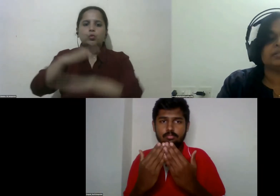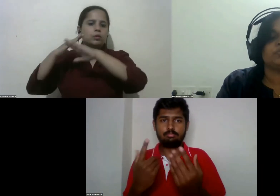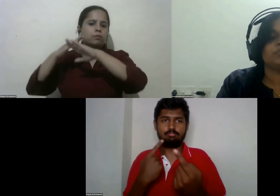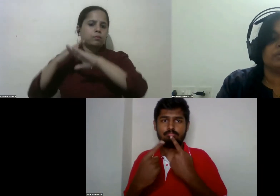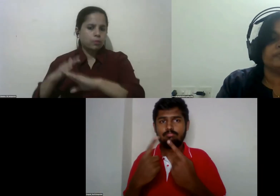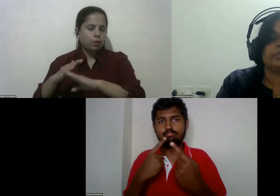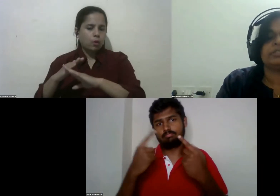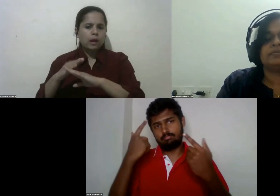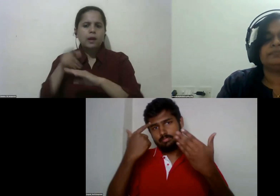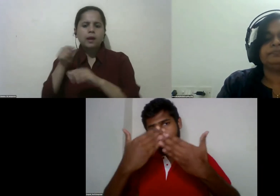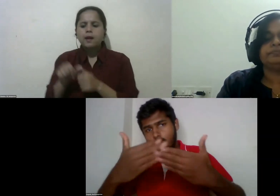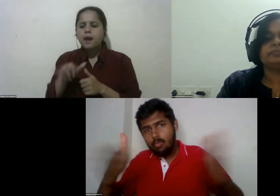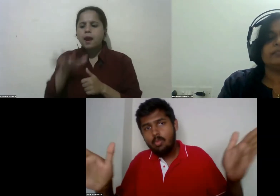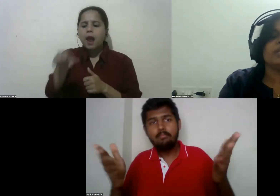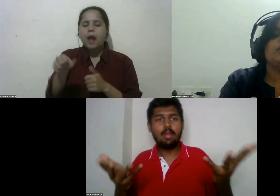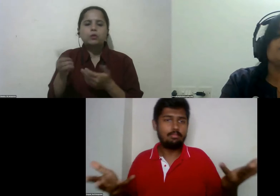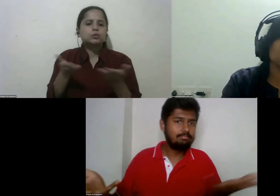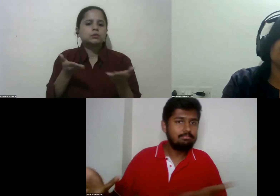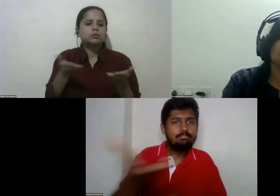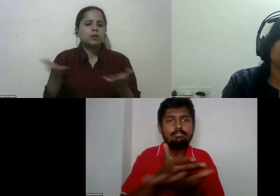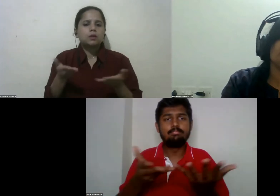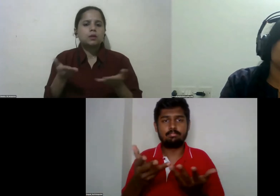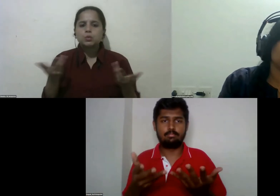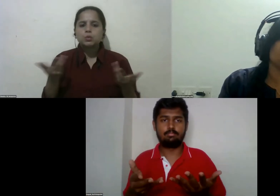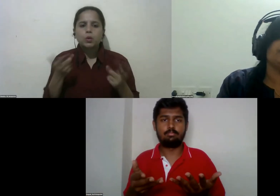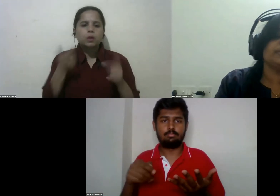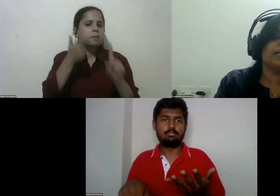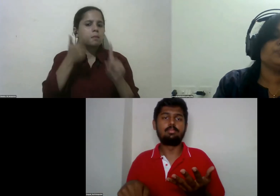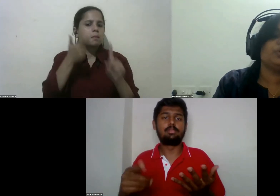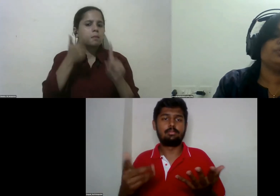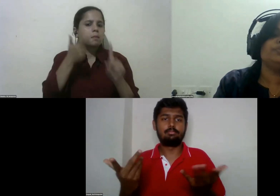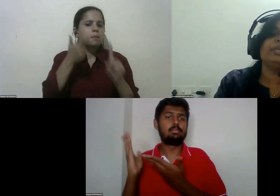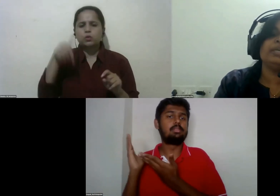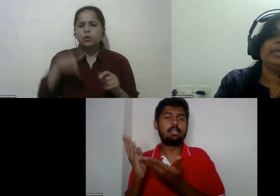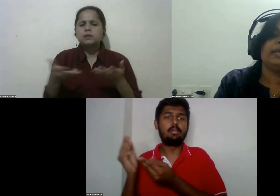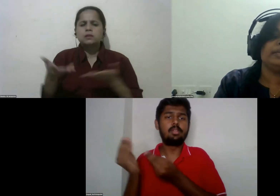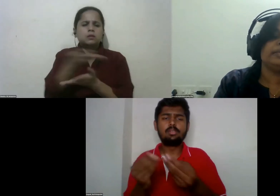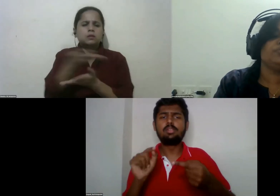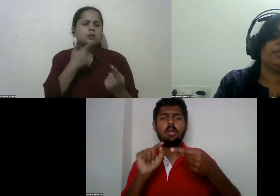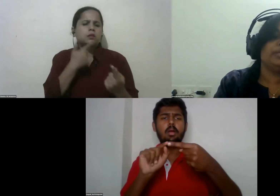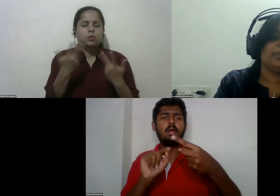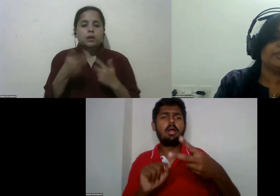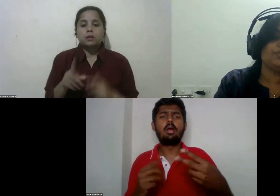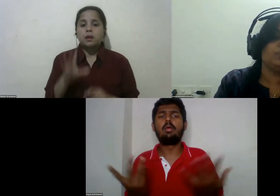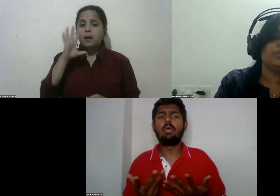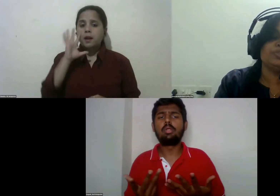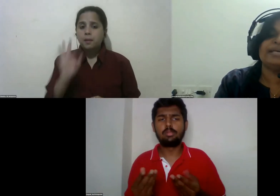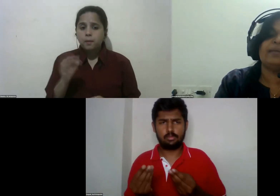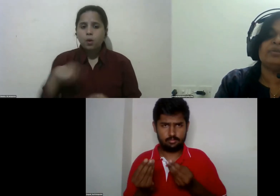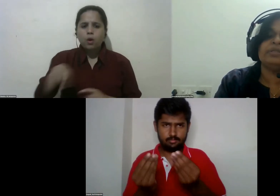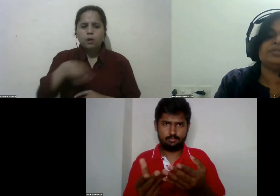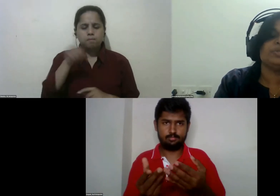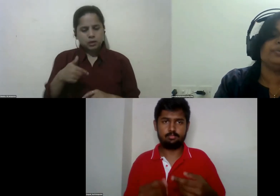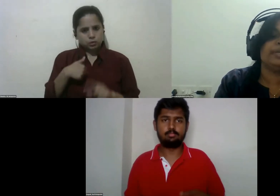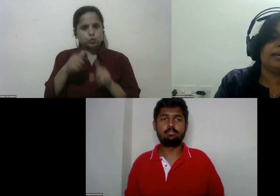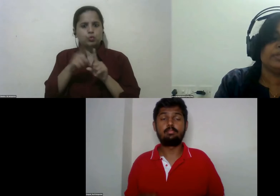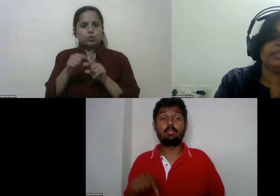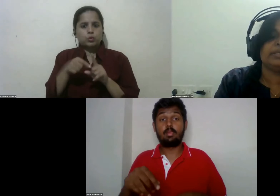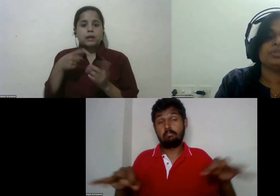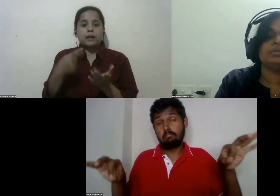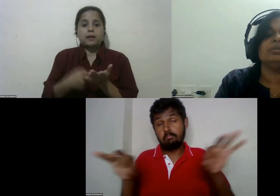of access to services. So here we are to discuss one of the key areas of intervention, which is